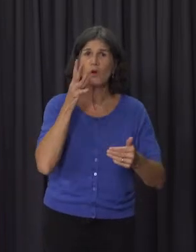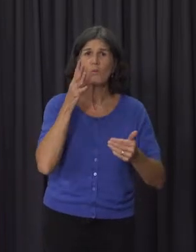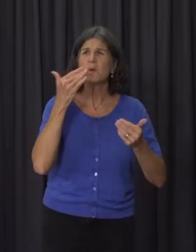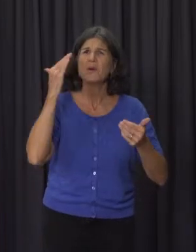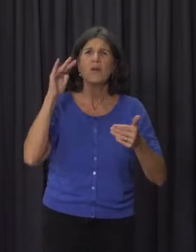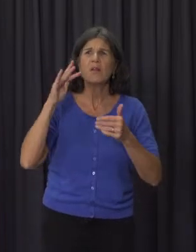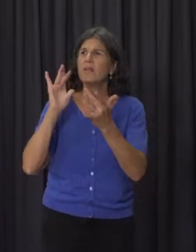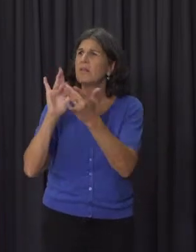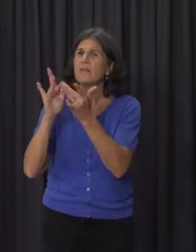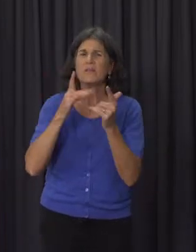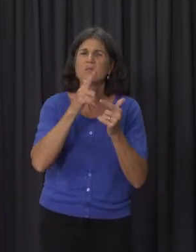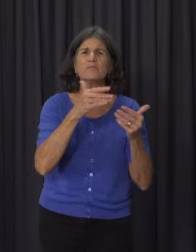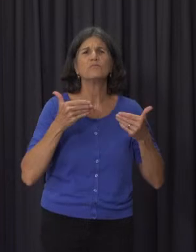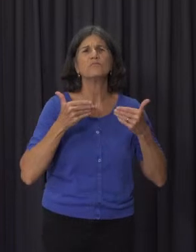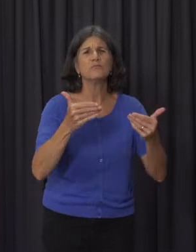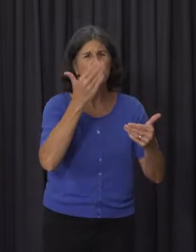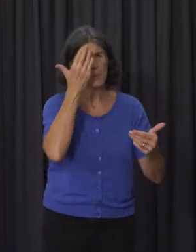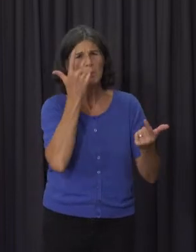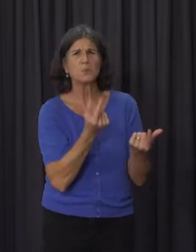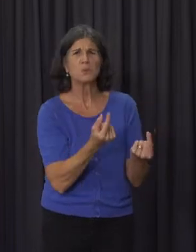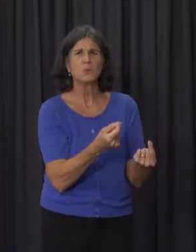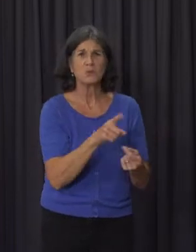especially during the initial flare-ups?